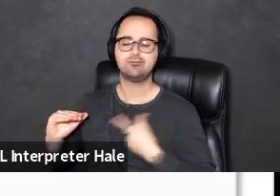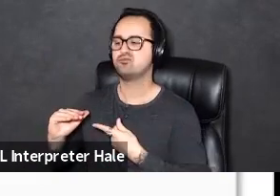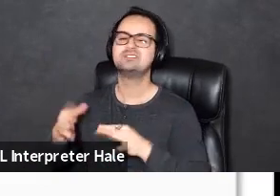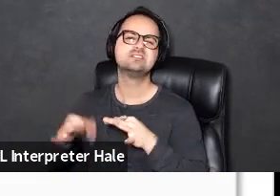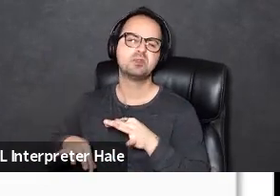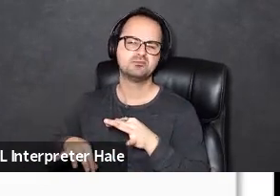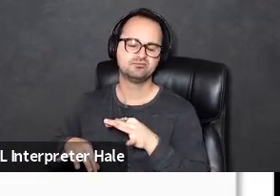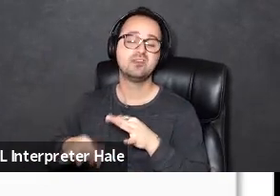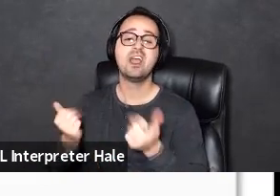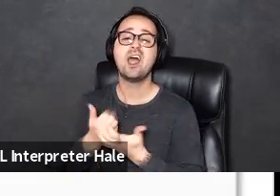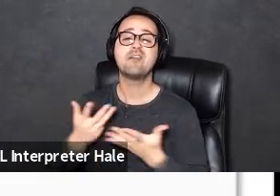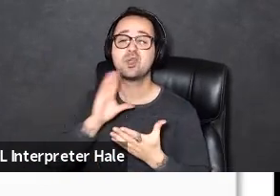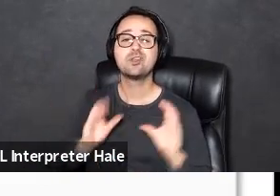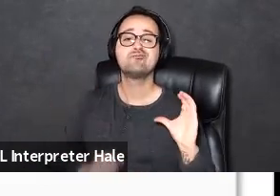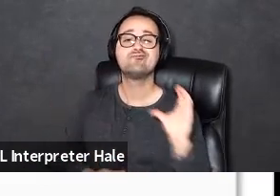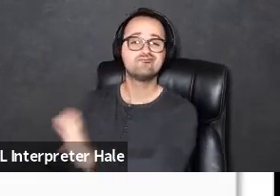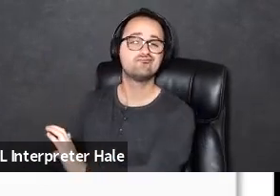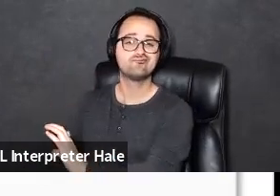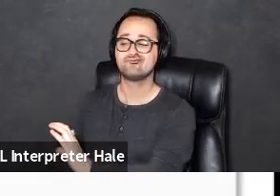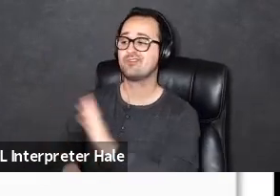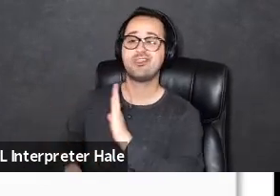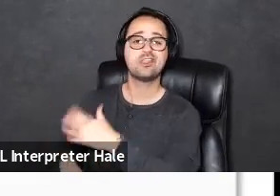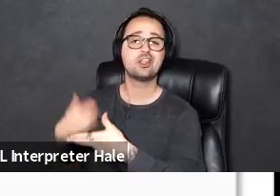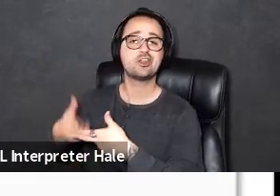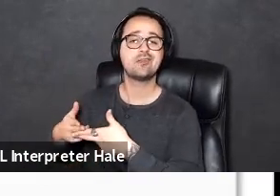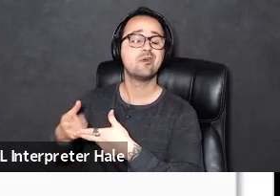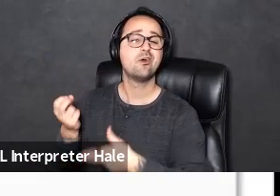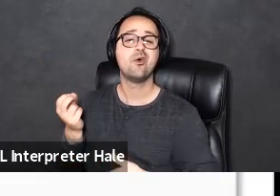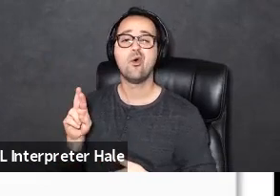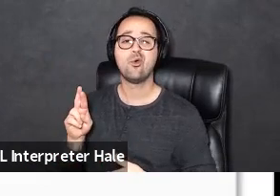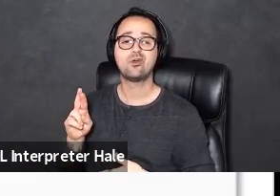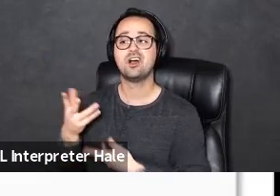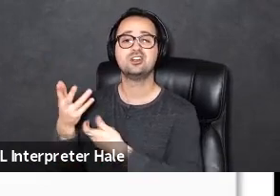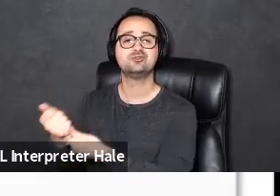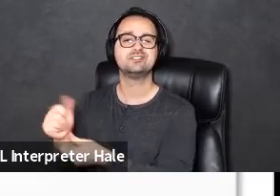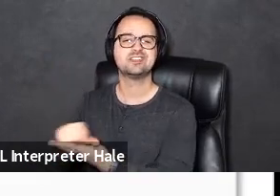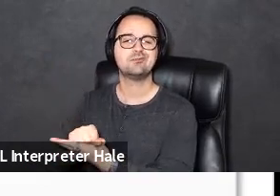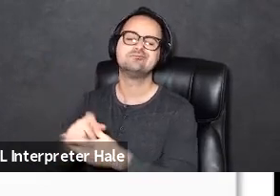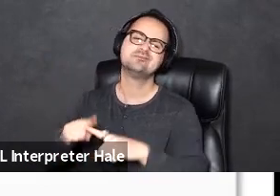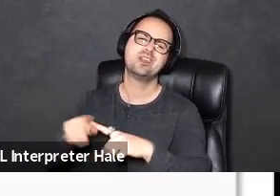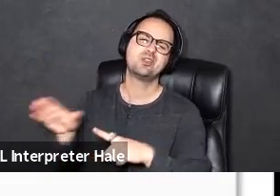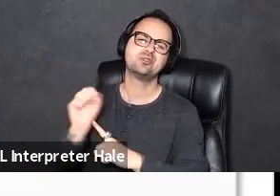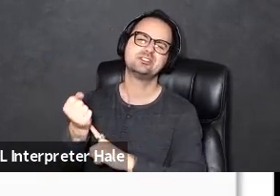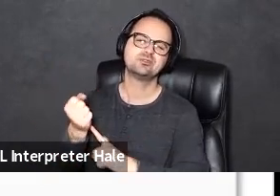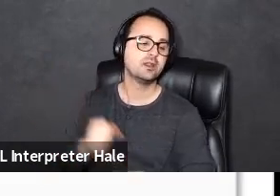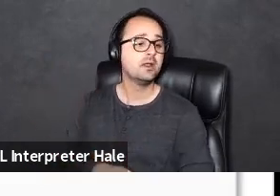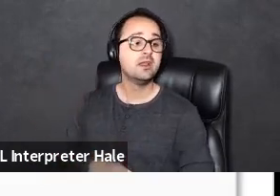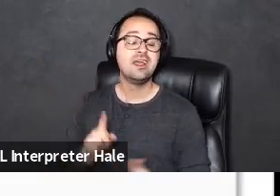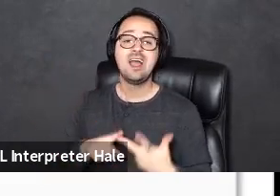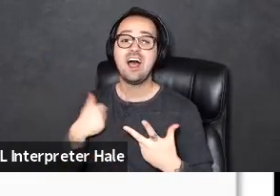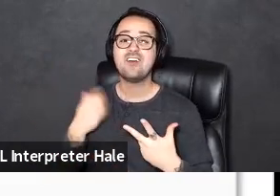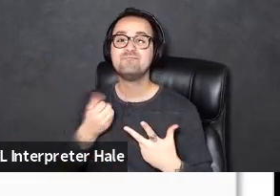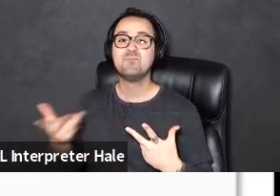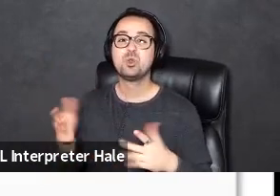right? Everything's either going to move to your child's name or it's going to move to a trust, depending on your situation. If you have multiple